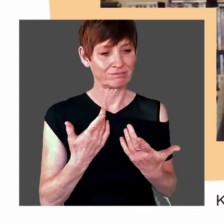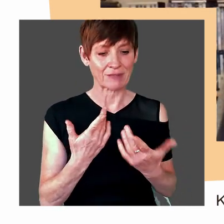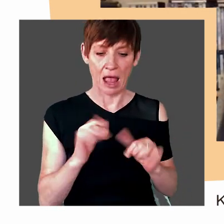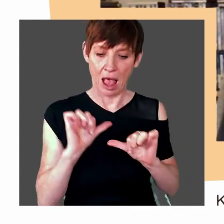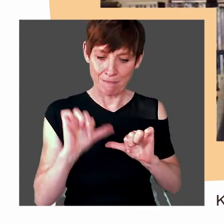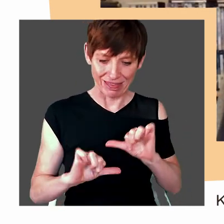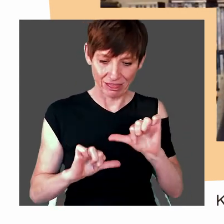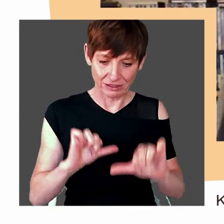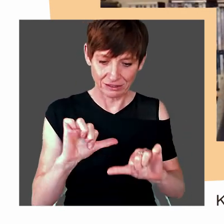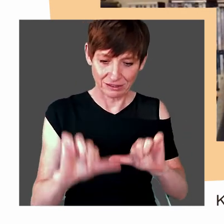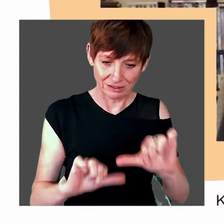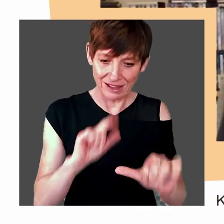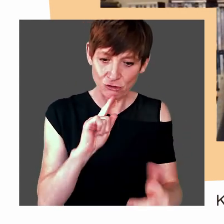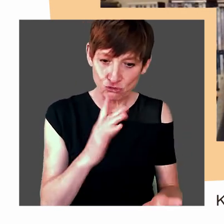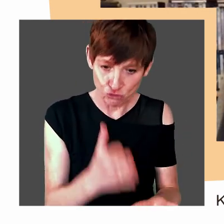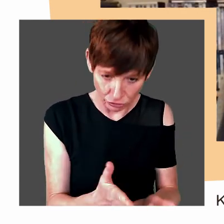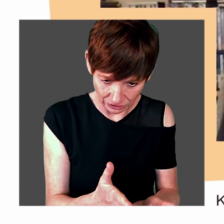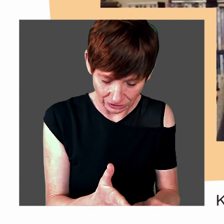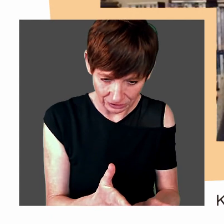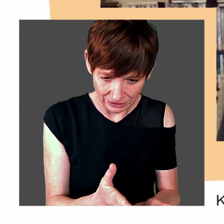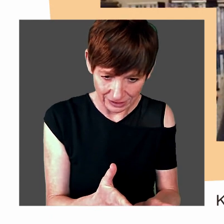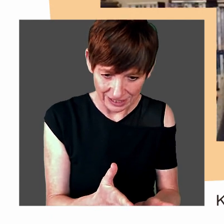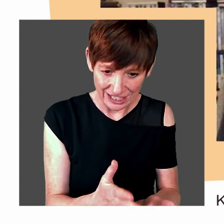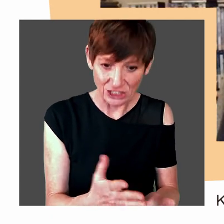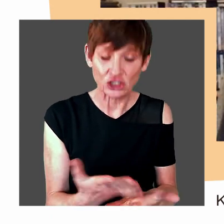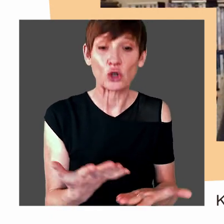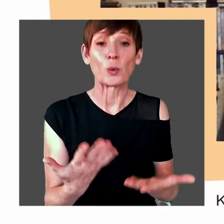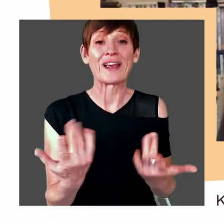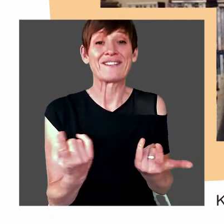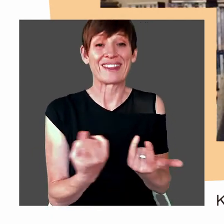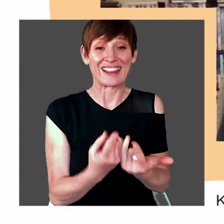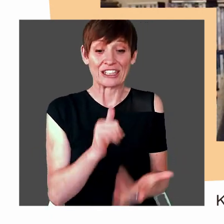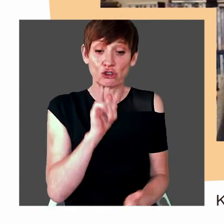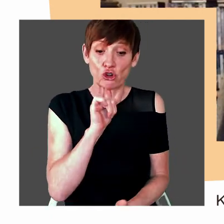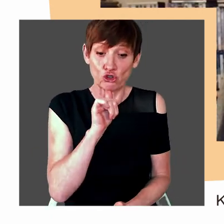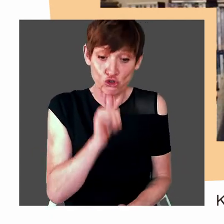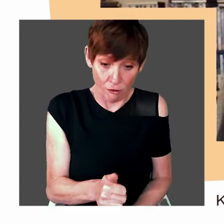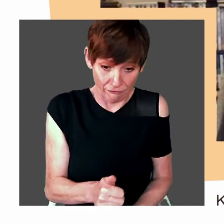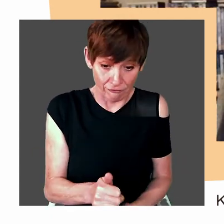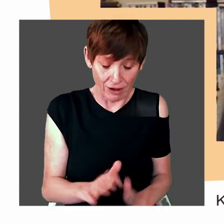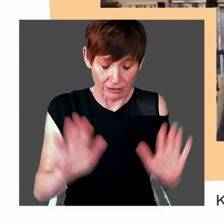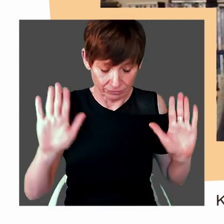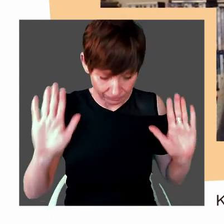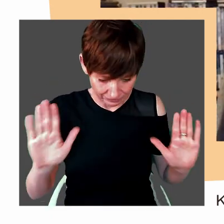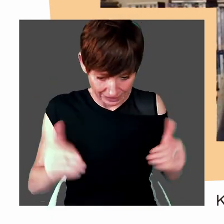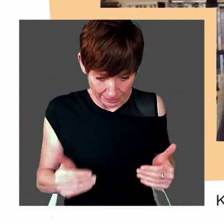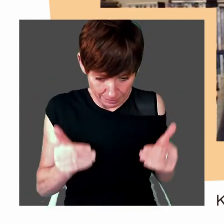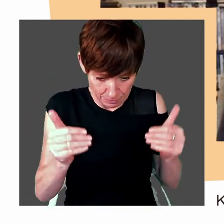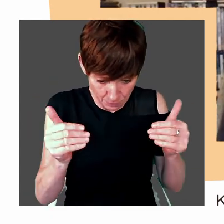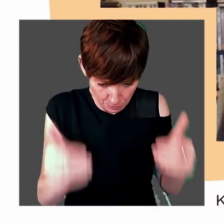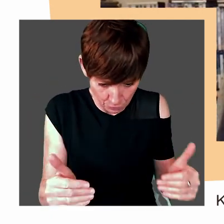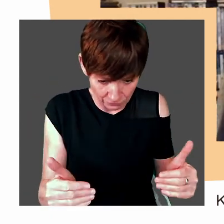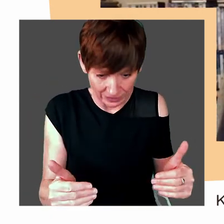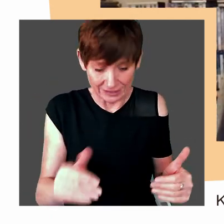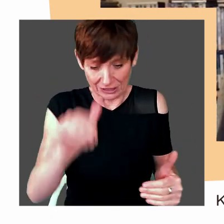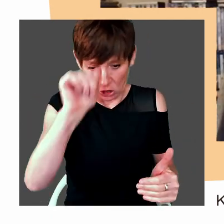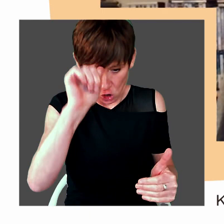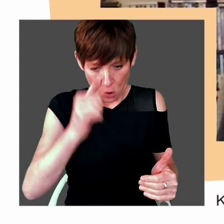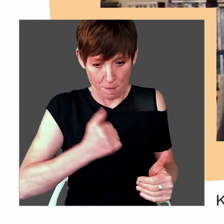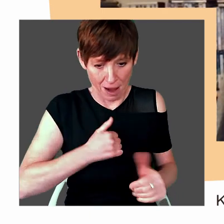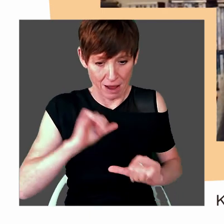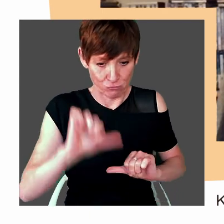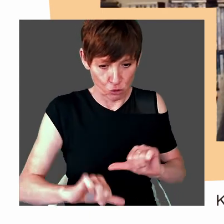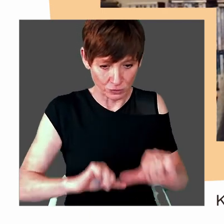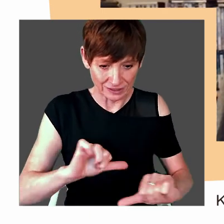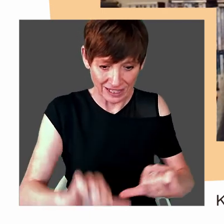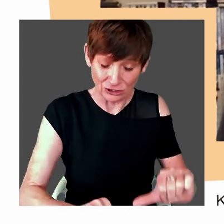that when things get tough, you can forge ahead by believing in your process. I wondered if that's the case for you, and what